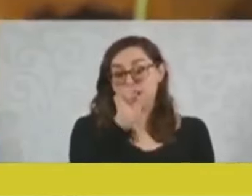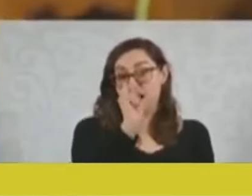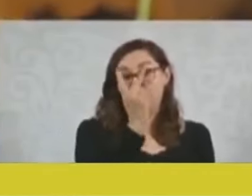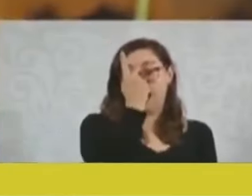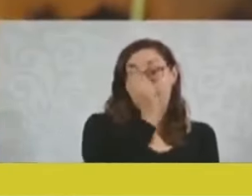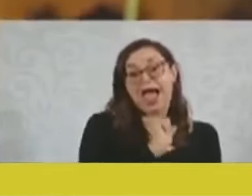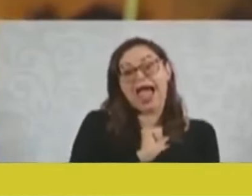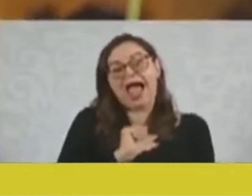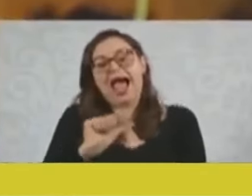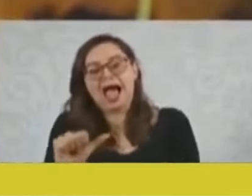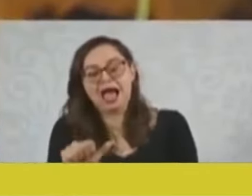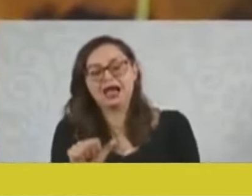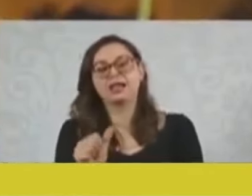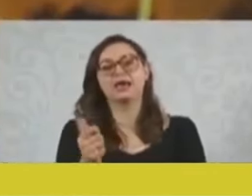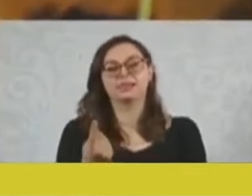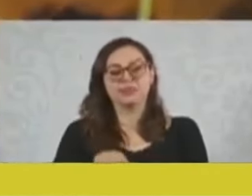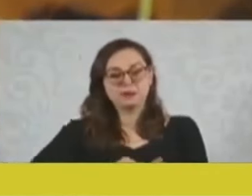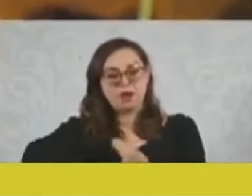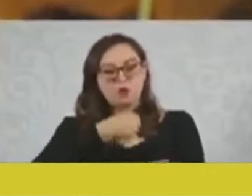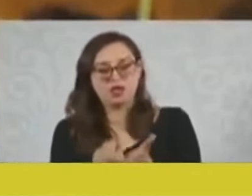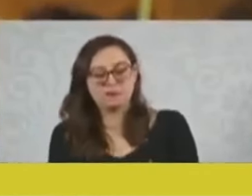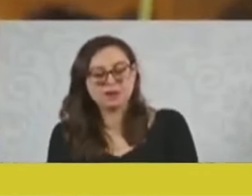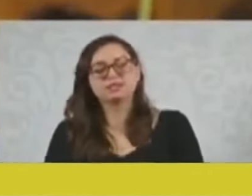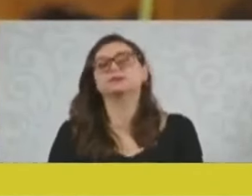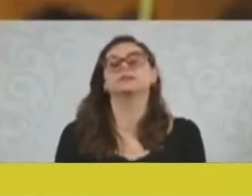From Valle City to